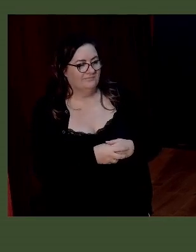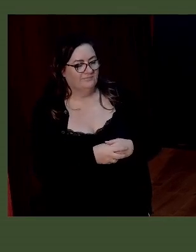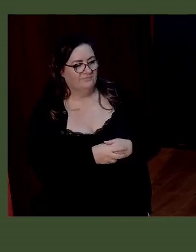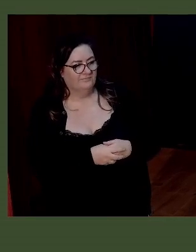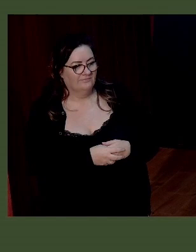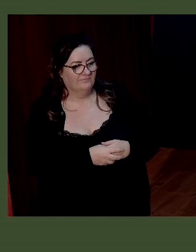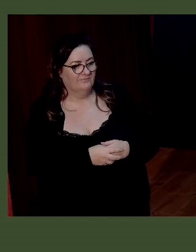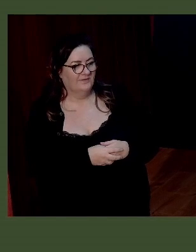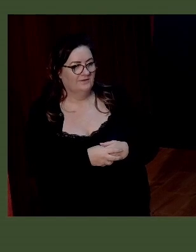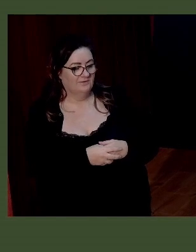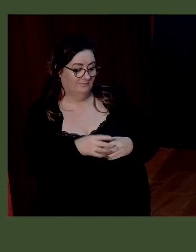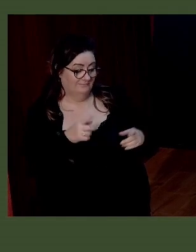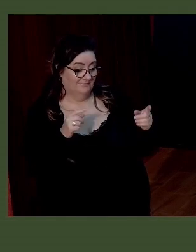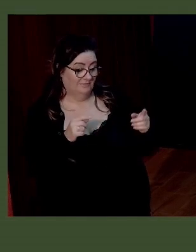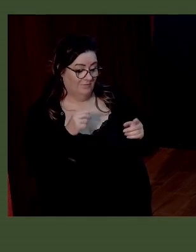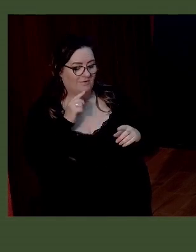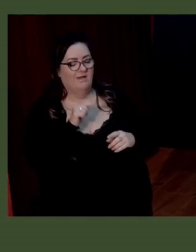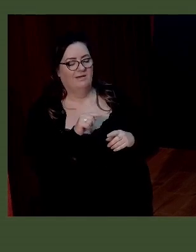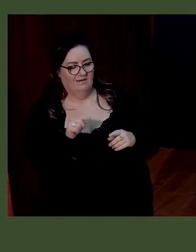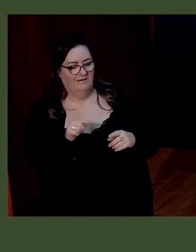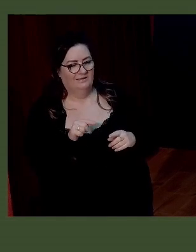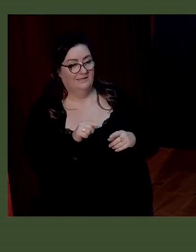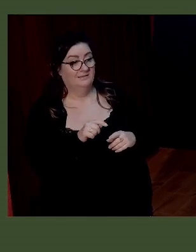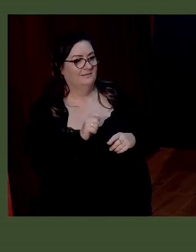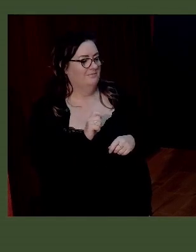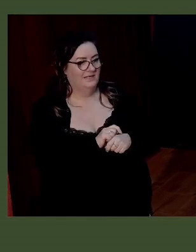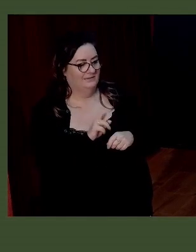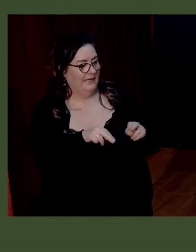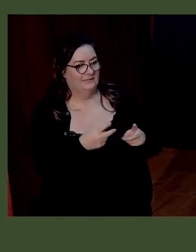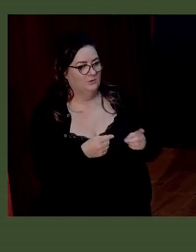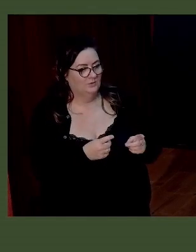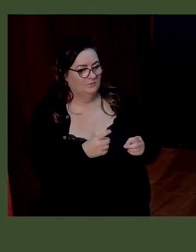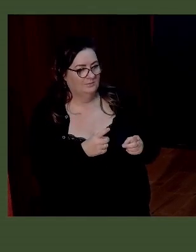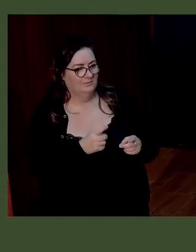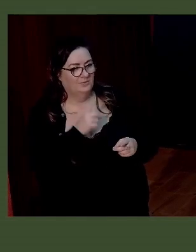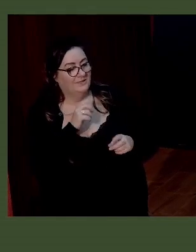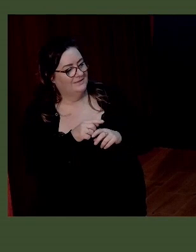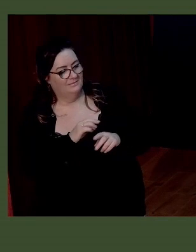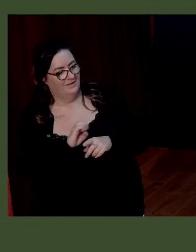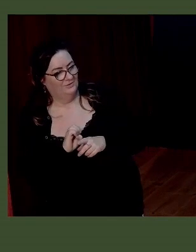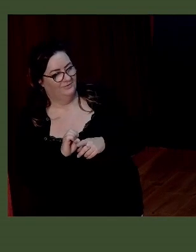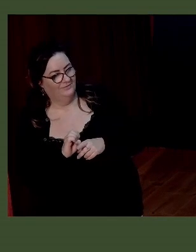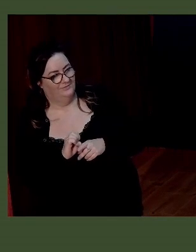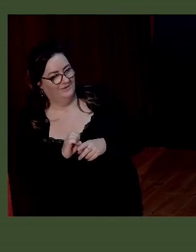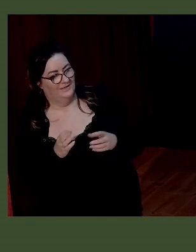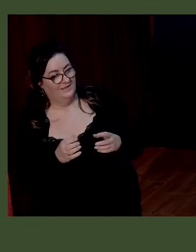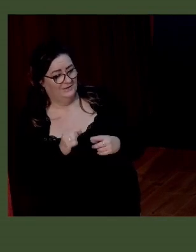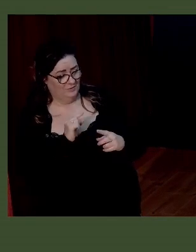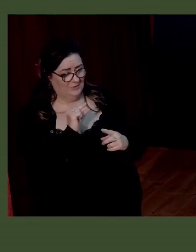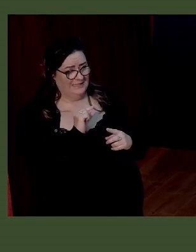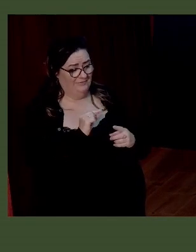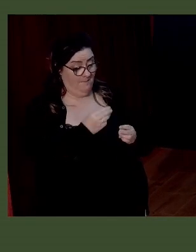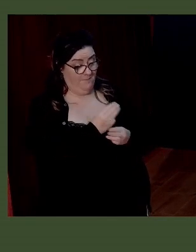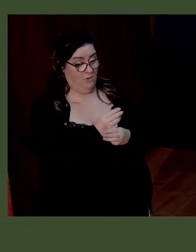that this was doing the best, but not doing enough. Little was done directly for the poorest people. It